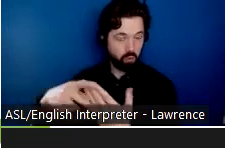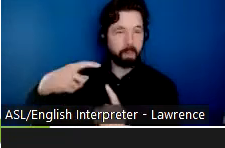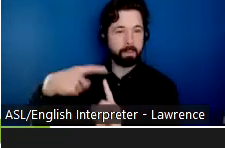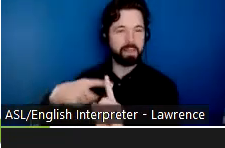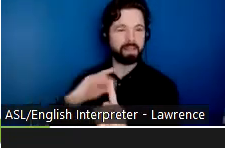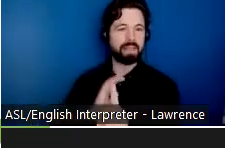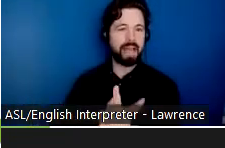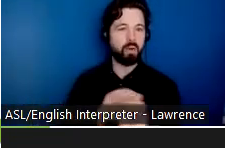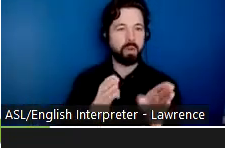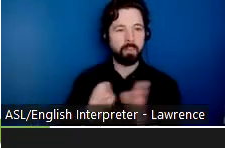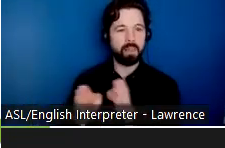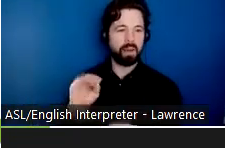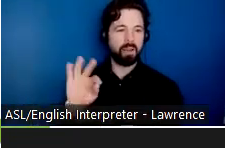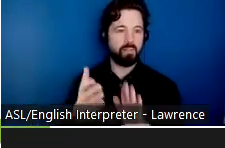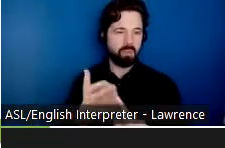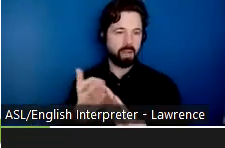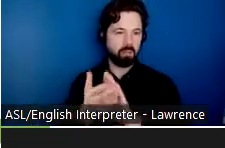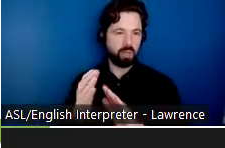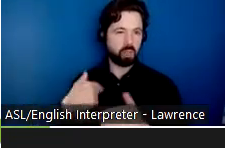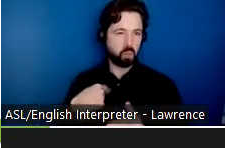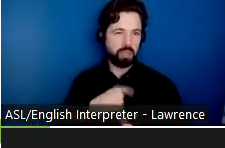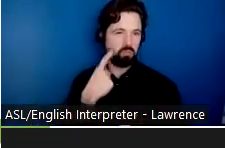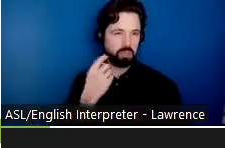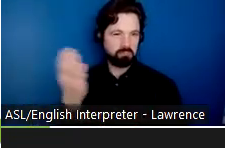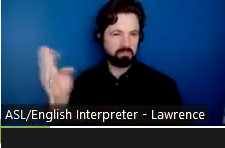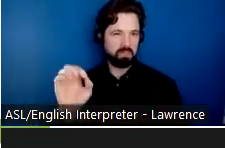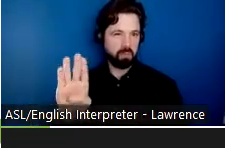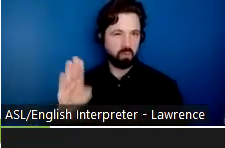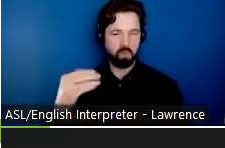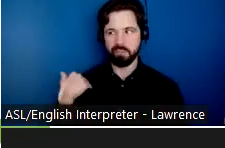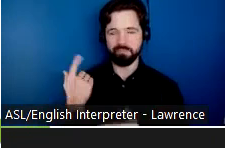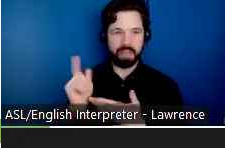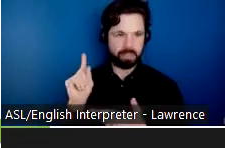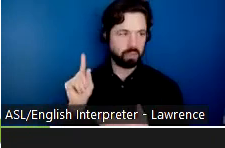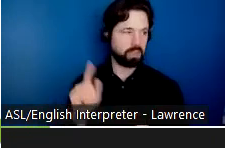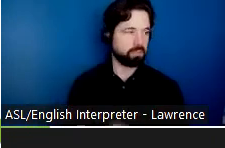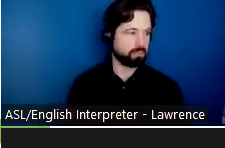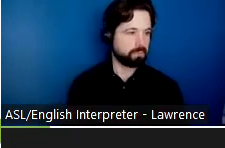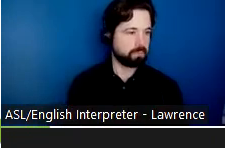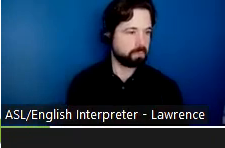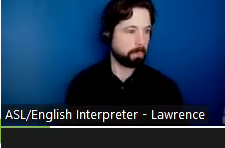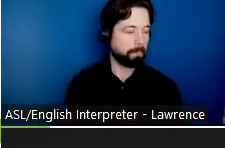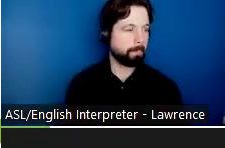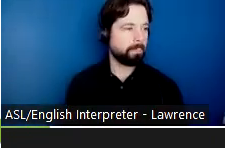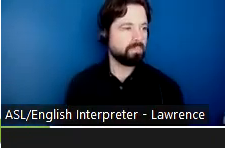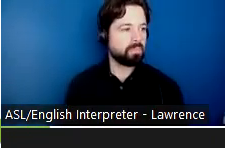operations, which was submitted on February 15th, so last week. The plan